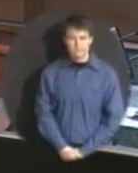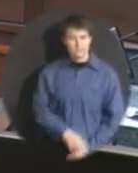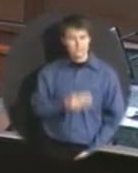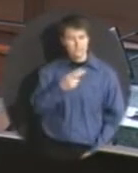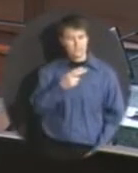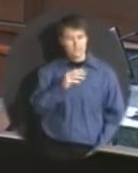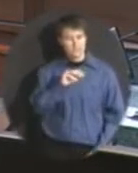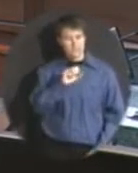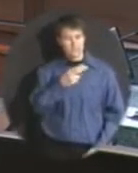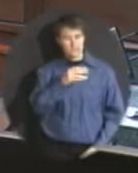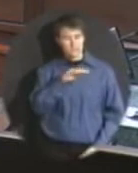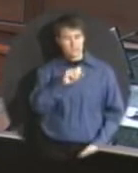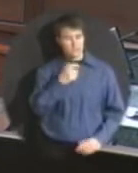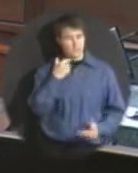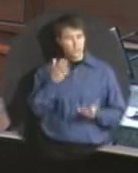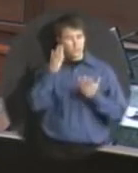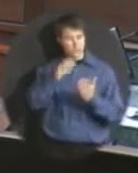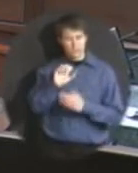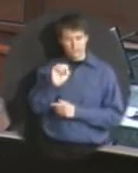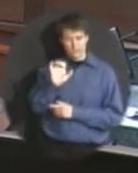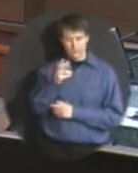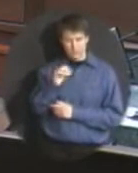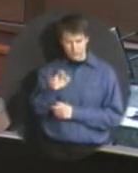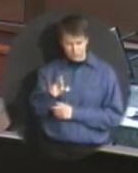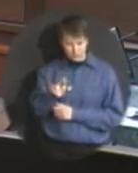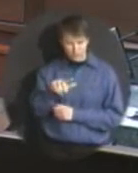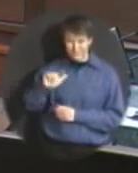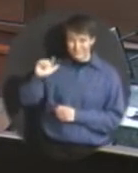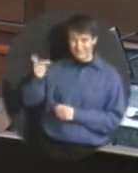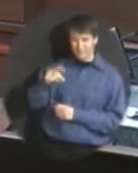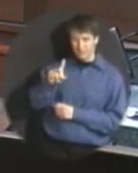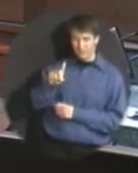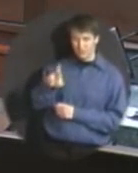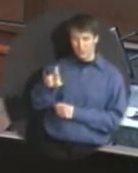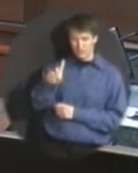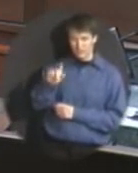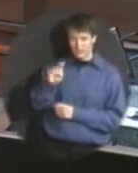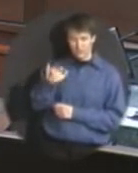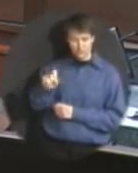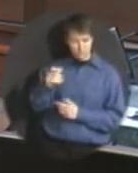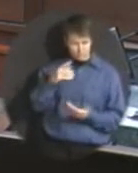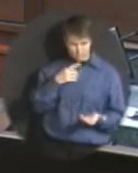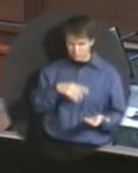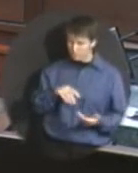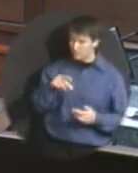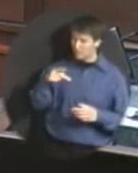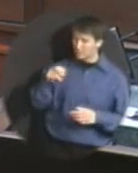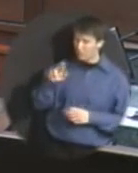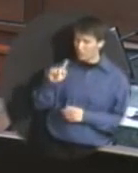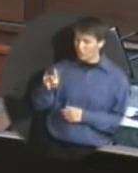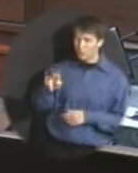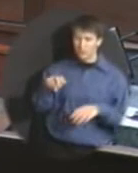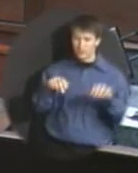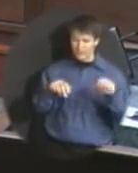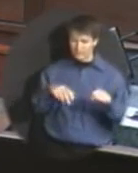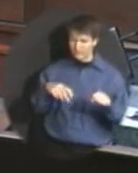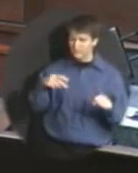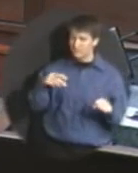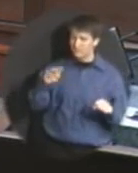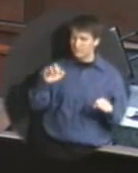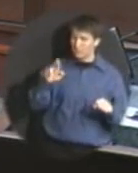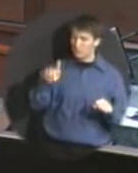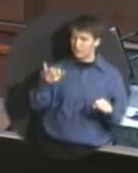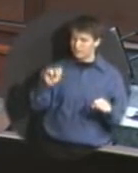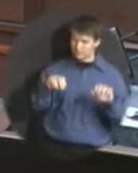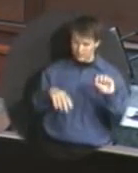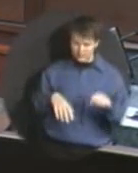Ms. Hibbs, I have a motion by Mr. Scheer and a second by Dr. Daniels. Would you call the roll, please? Mr. Parker? Yes. Mrs. Martin?